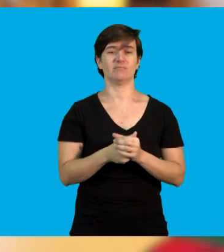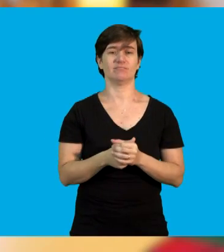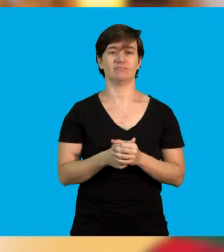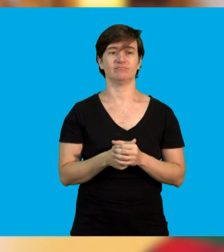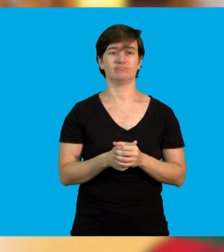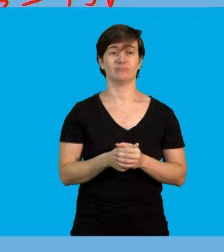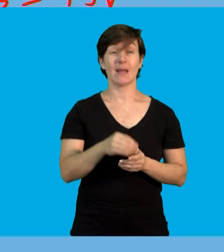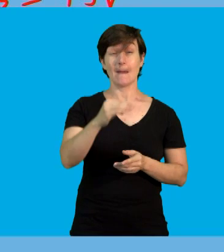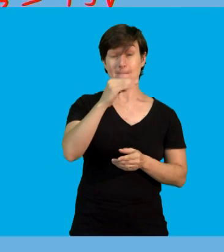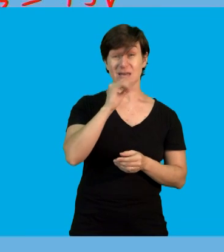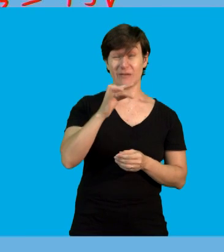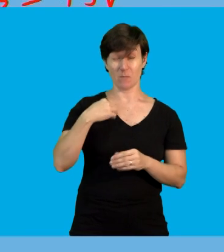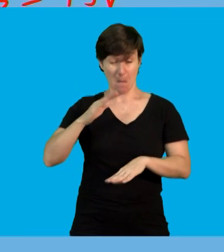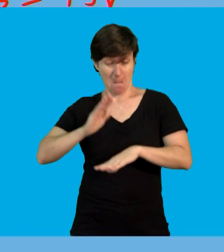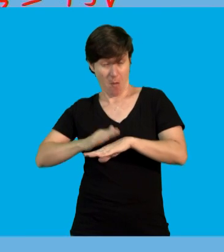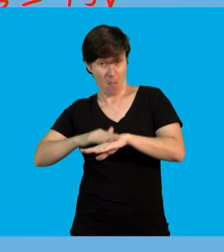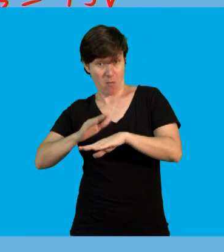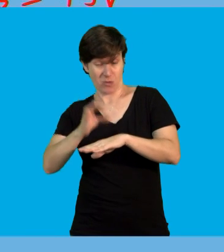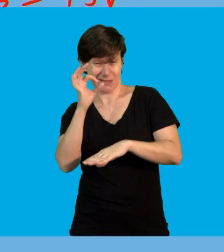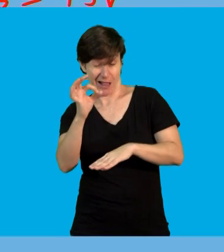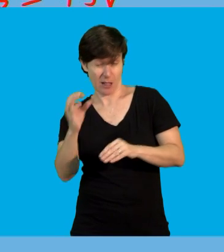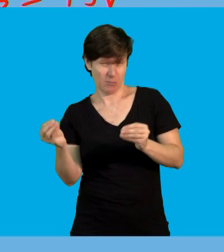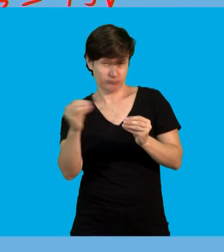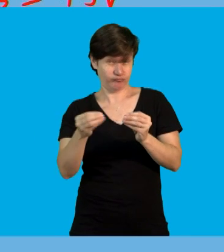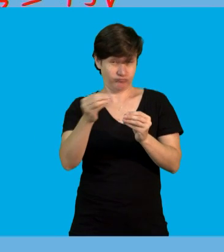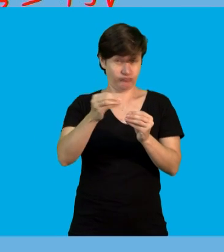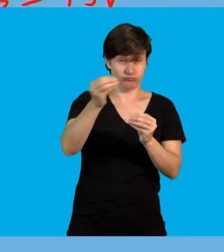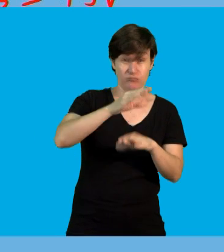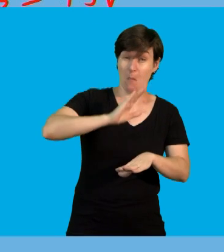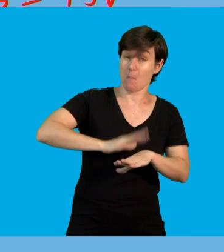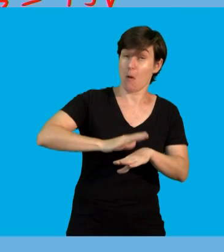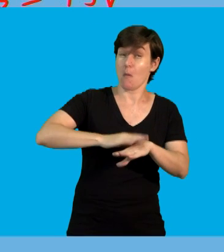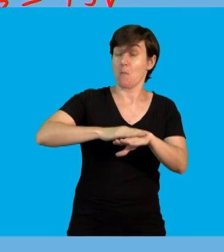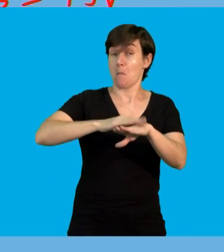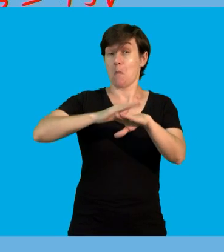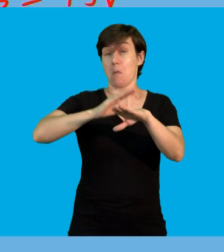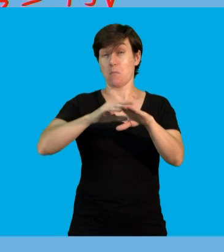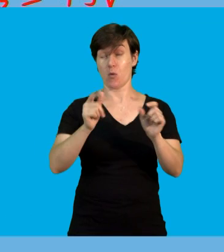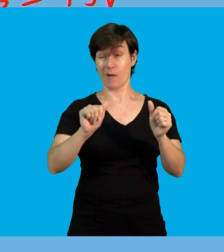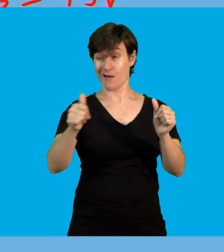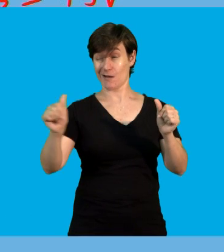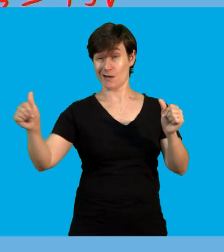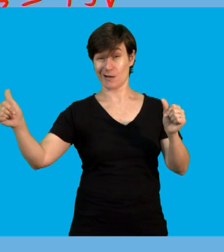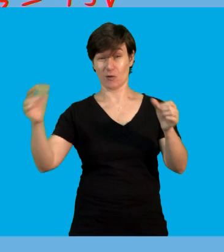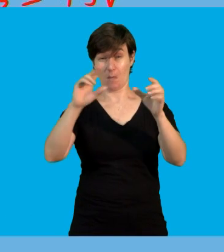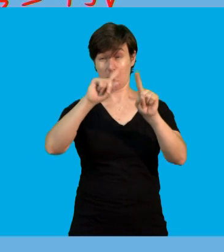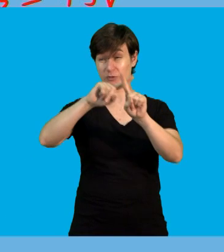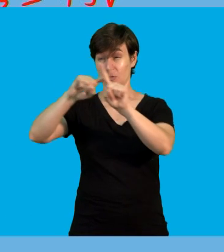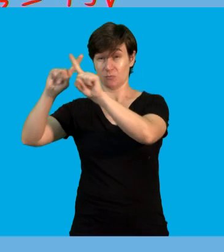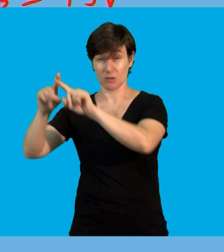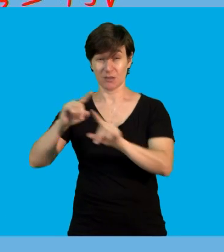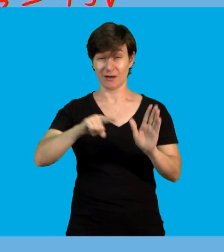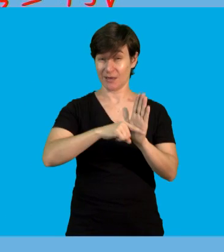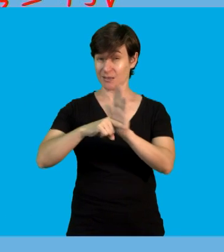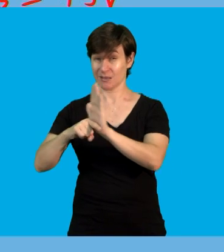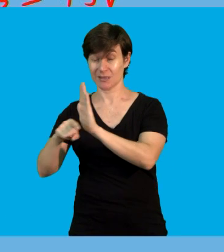means they're going to generate the same total current. So the more cells that are added in parallel, the smaller the